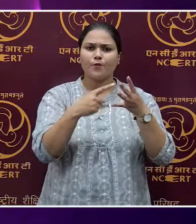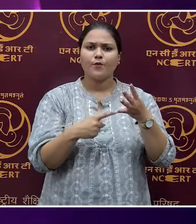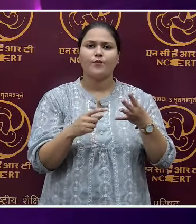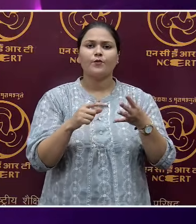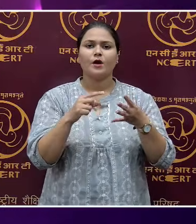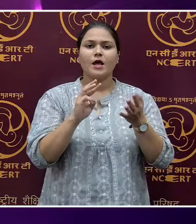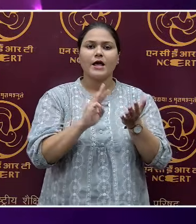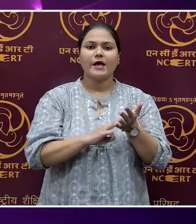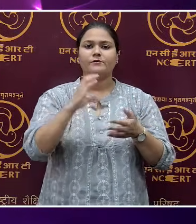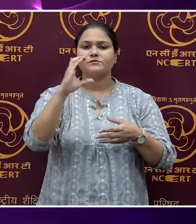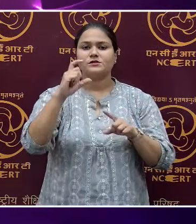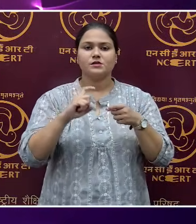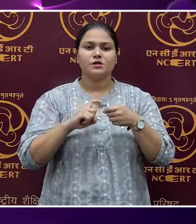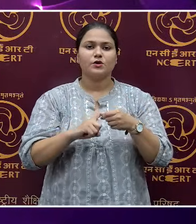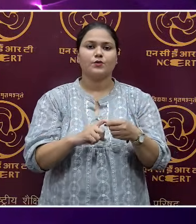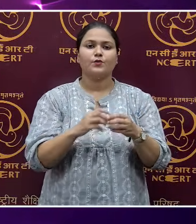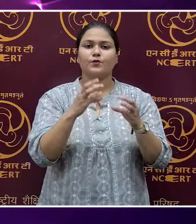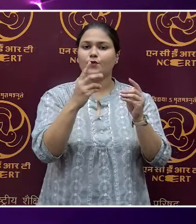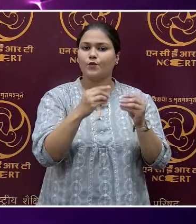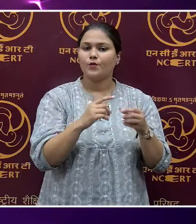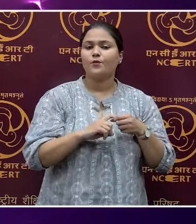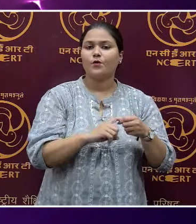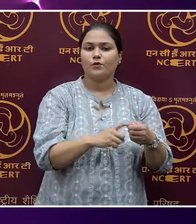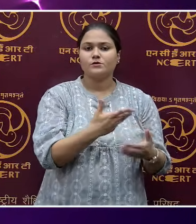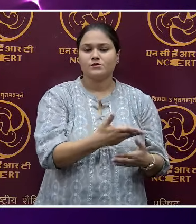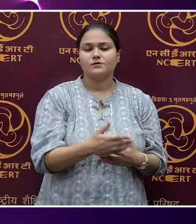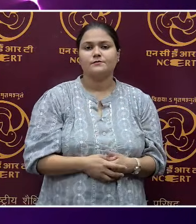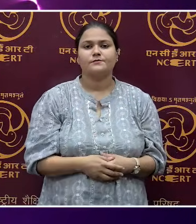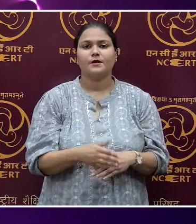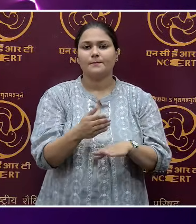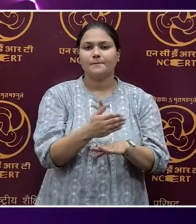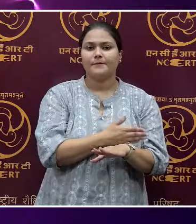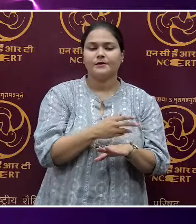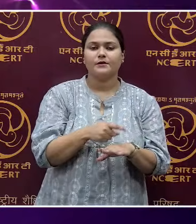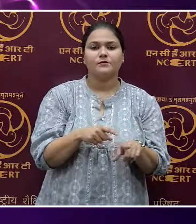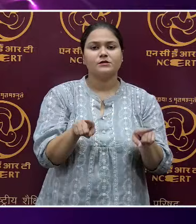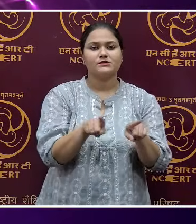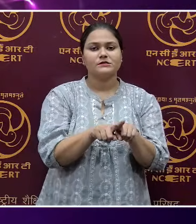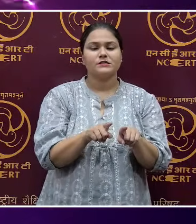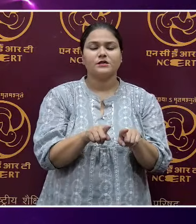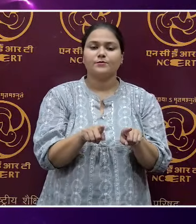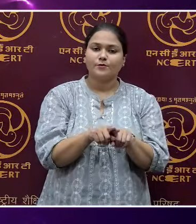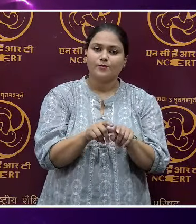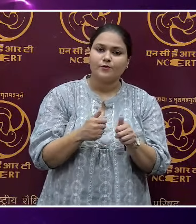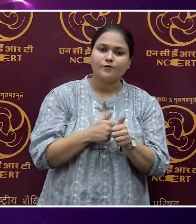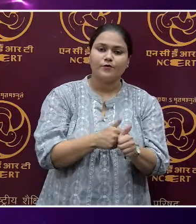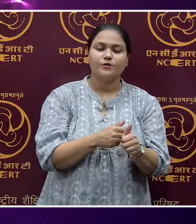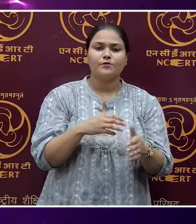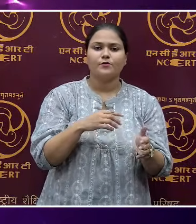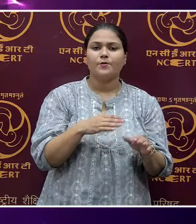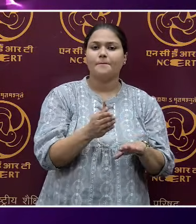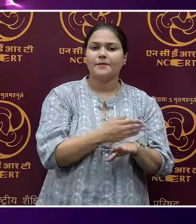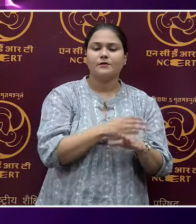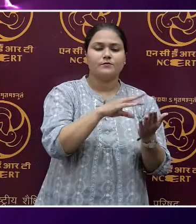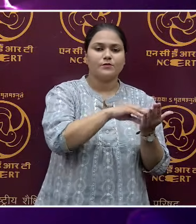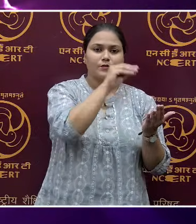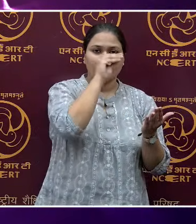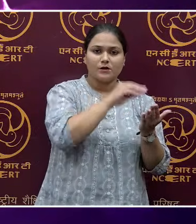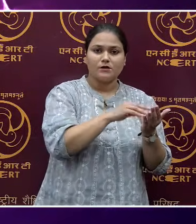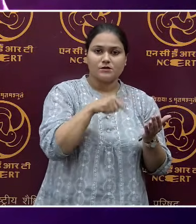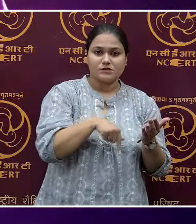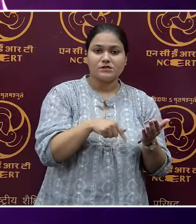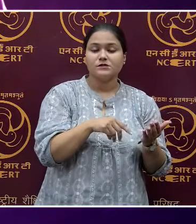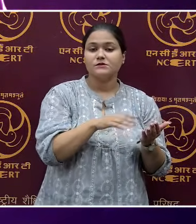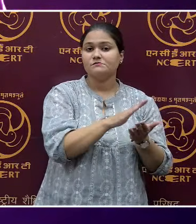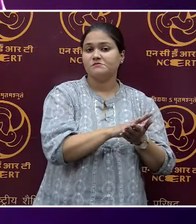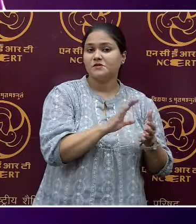right. So here you can see what you have done earlier in the simulation part or the theory part, what you have studied. On the basis of that, this question will